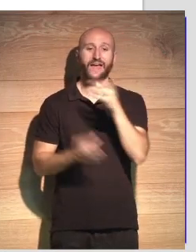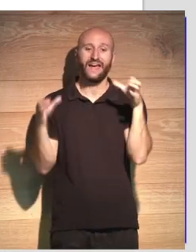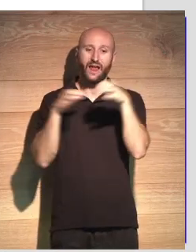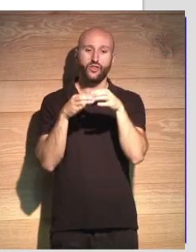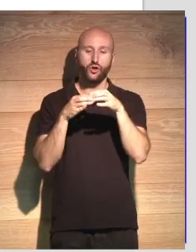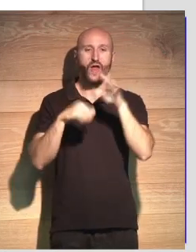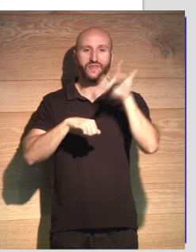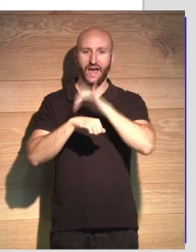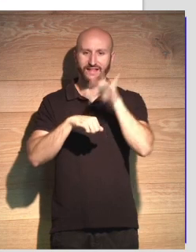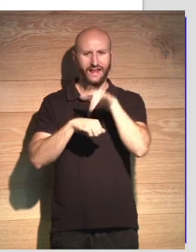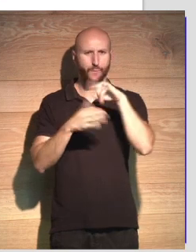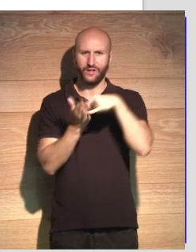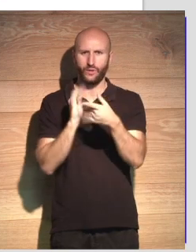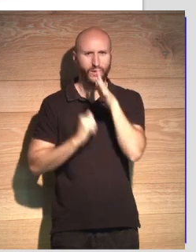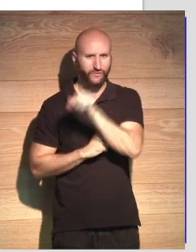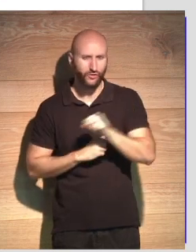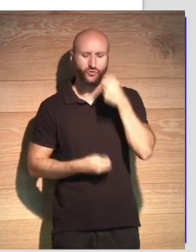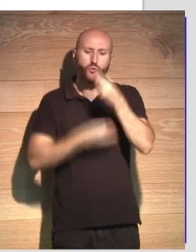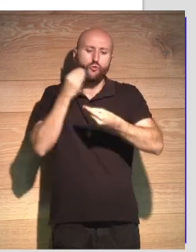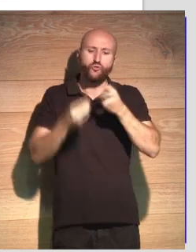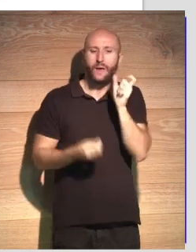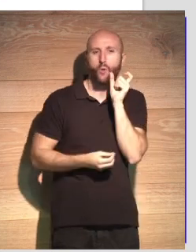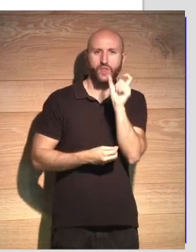Fundación Telefónica about the interactive generation, where they use